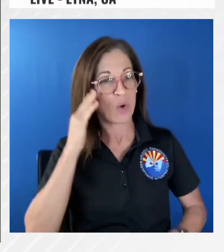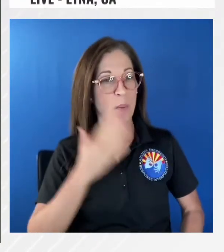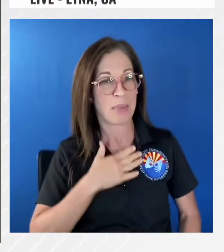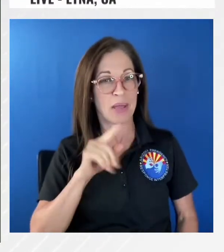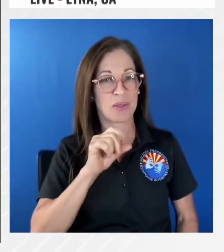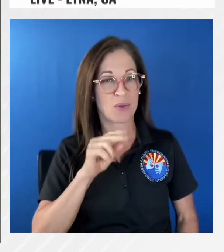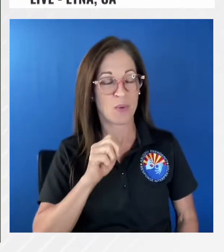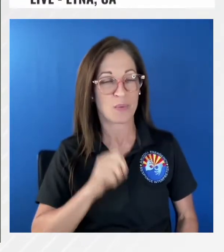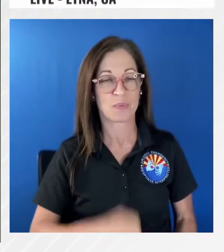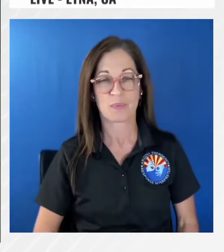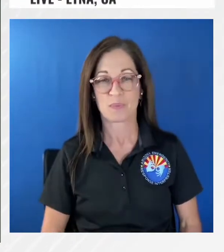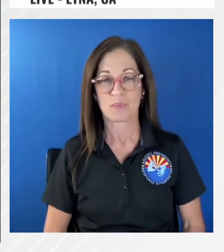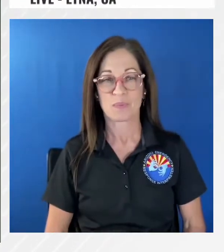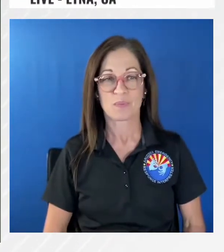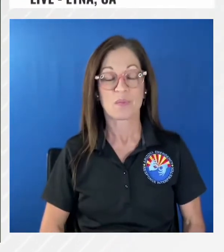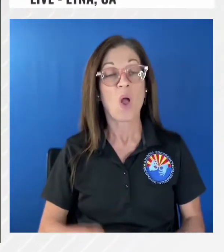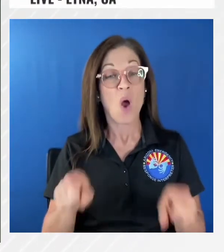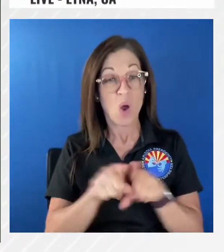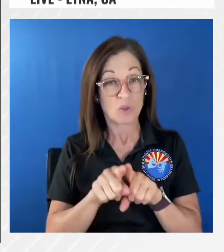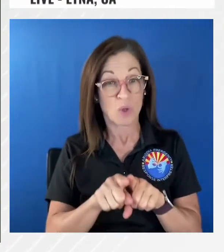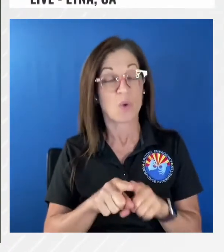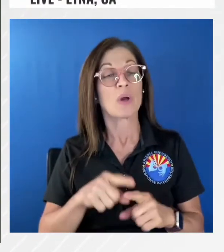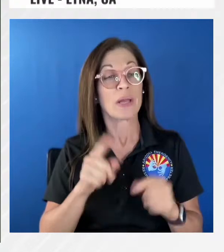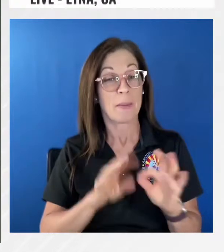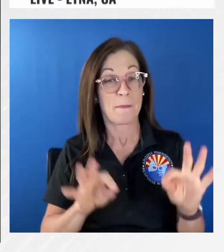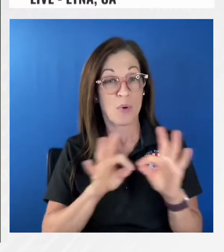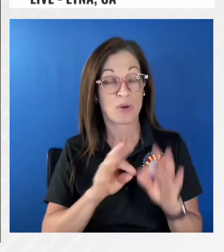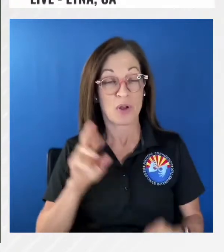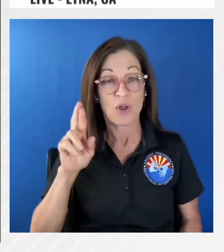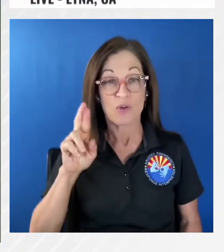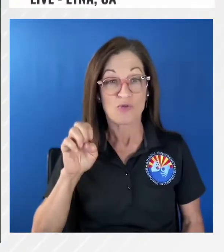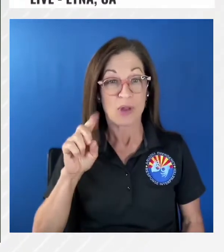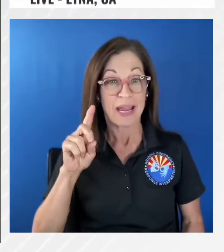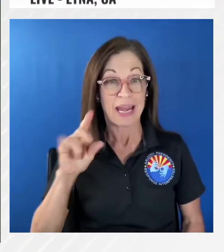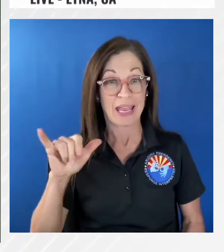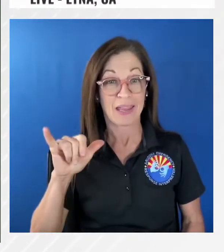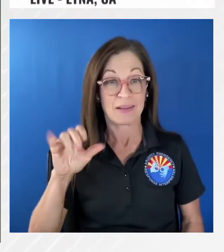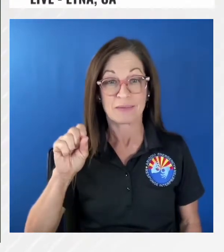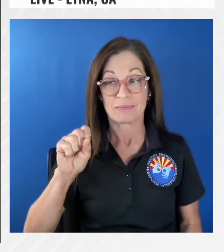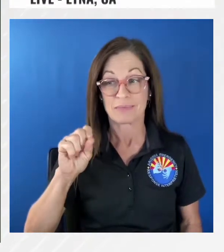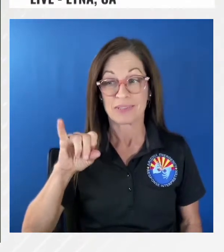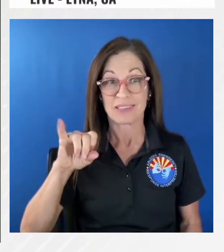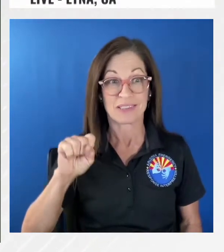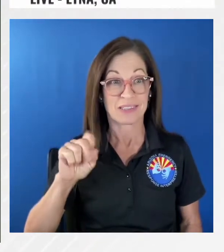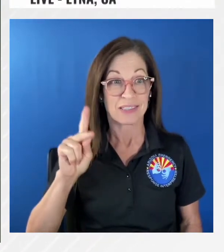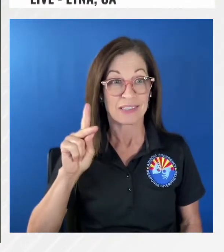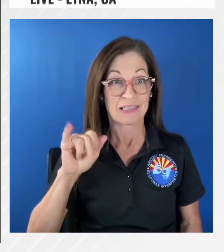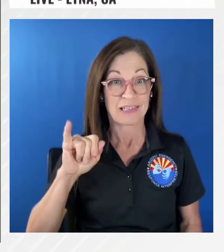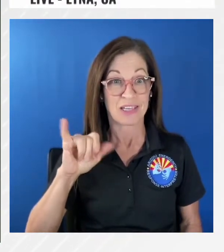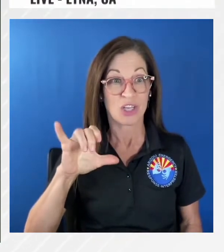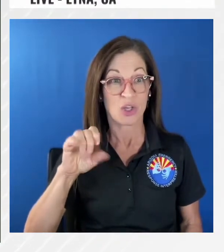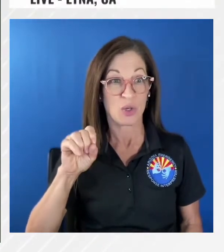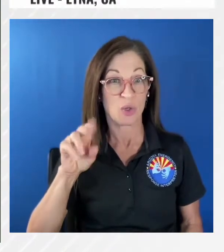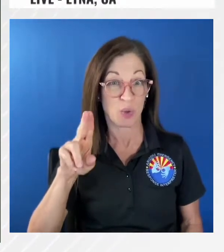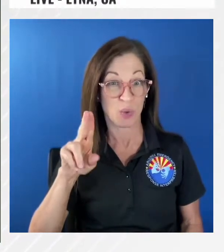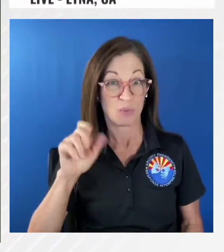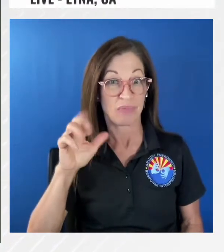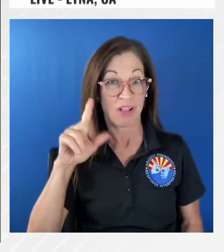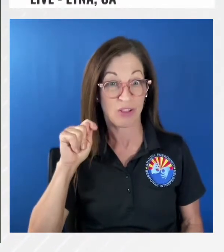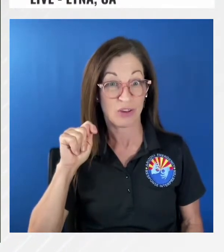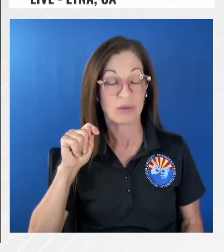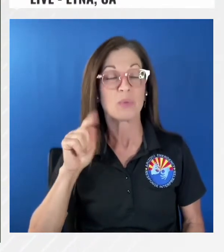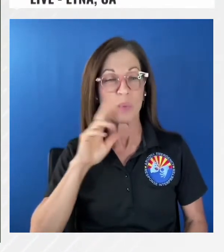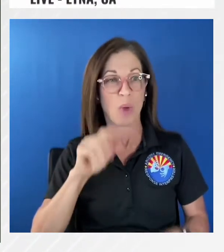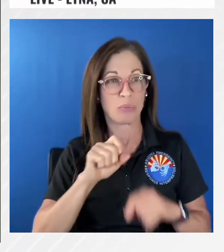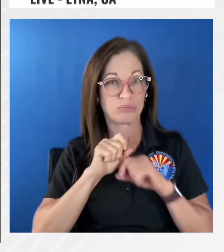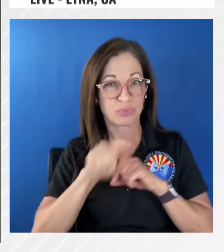you to Ready Siskiyou Alert, how you get your alerts. That's how we're going to push them to you. Also, if there's